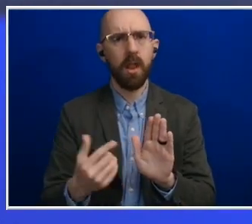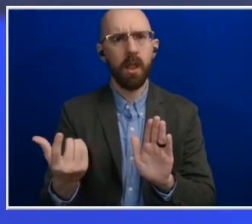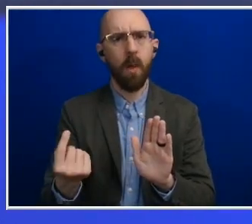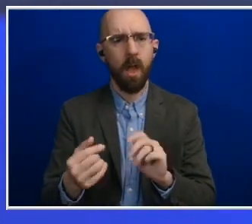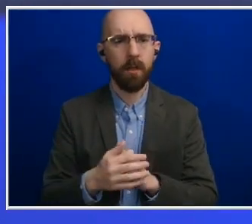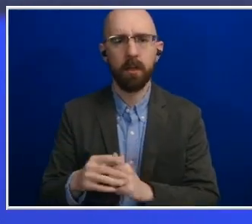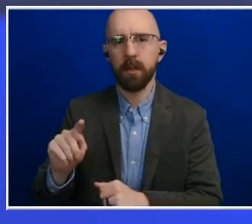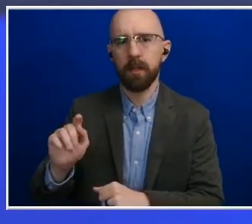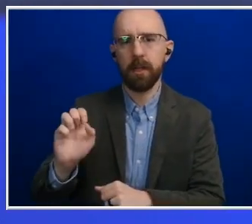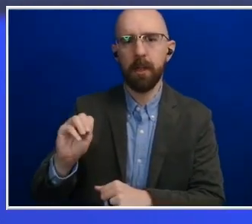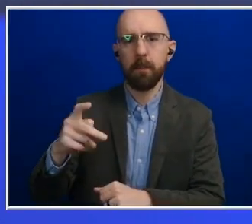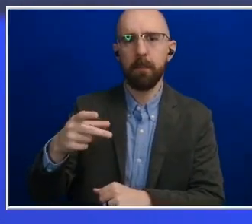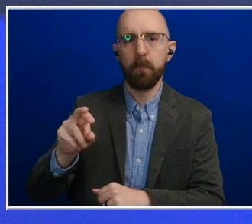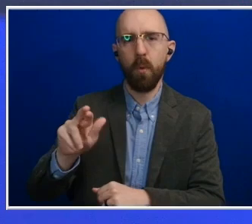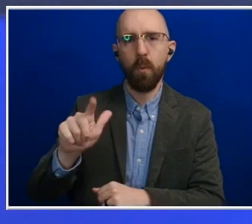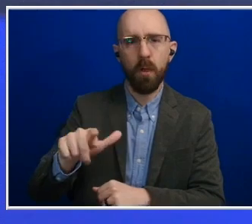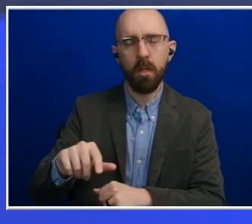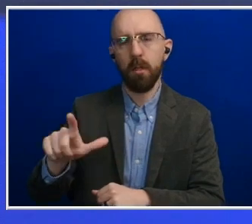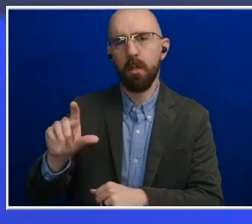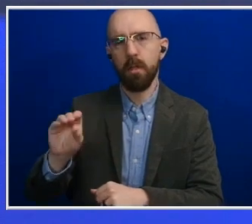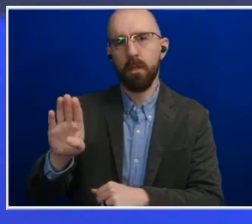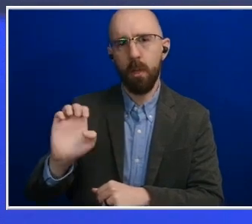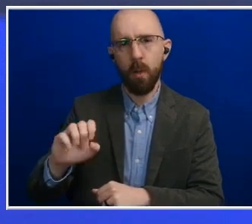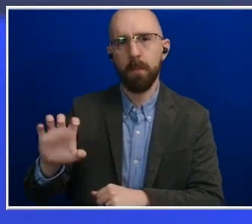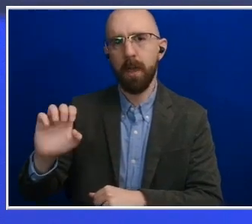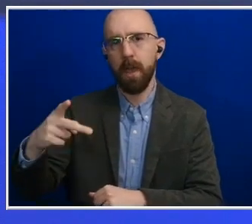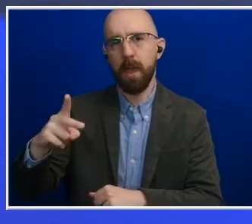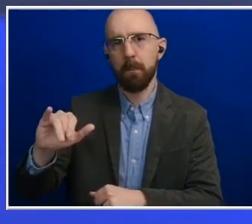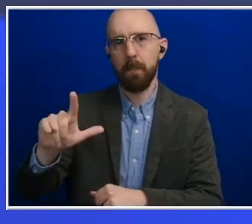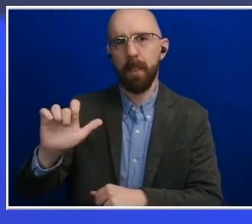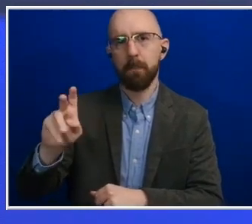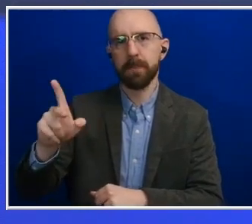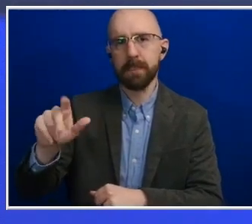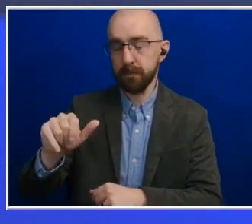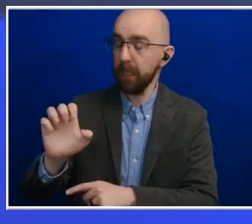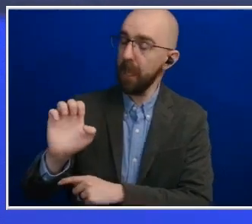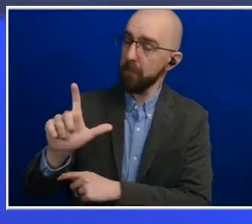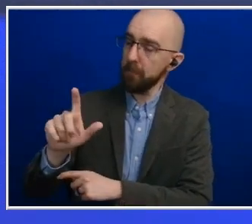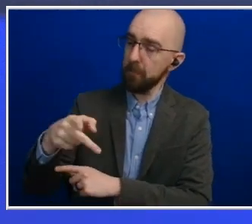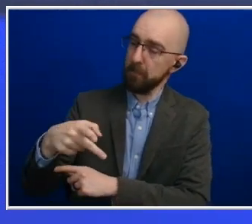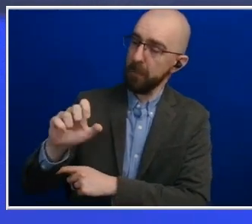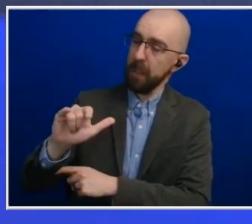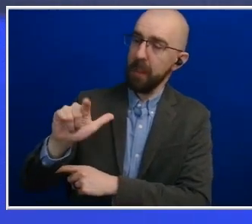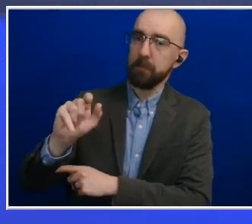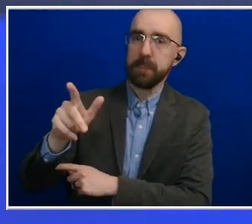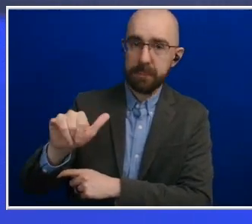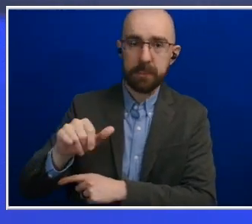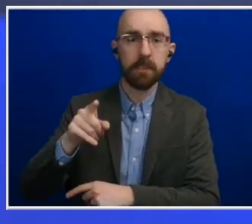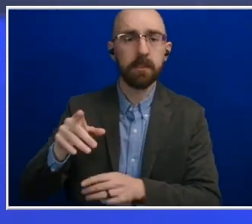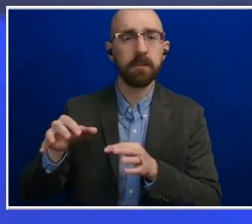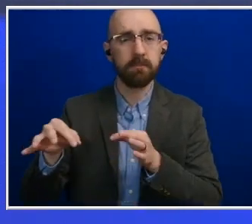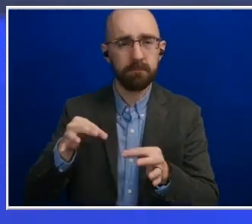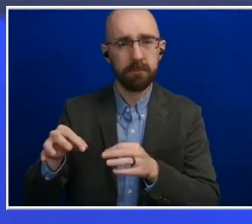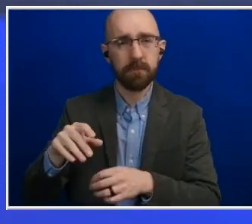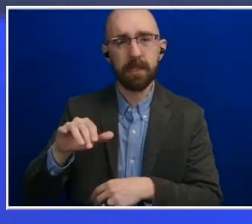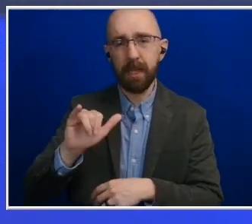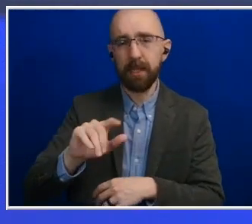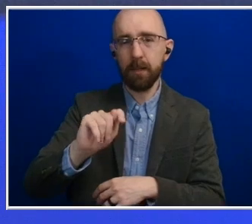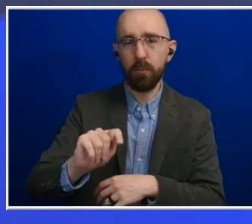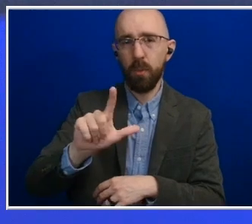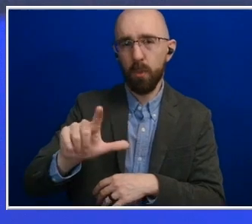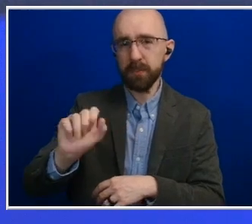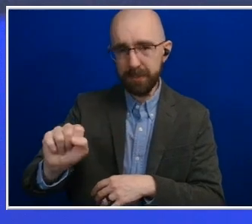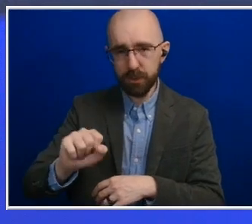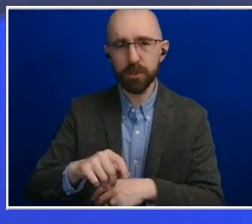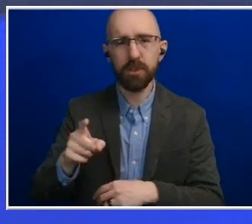epilepsy. So her seizures, the way she described them, sounded very much like temporal lobe seizures. We knew that she'd had some abnormality of her